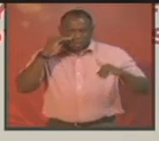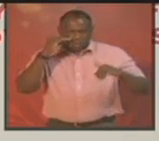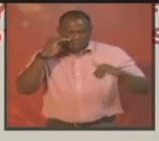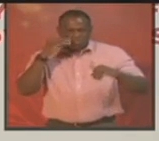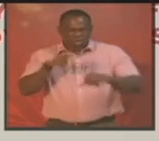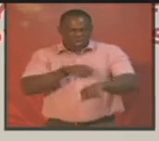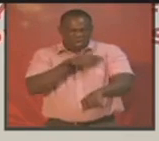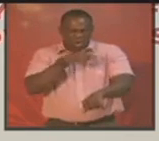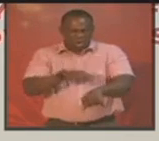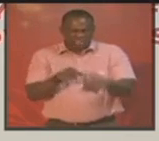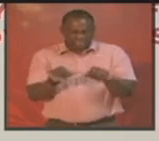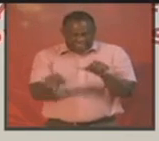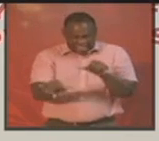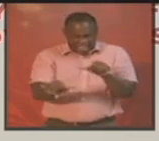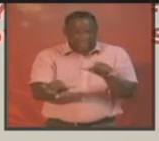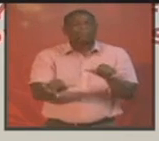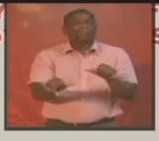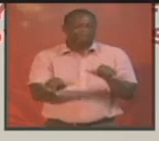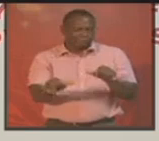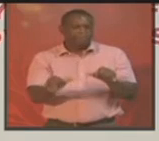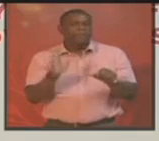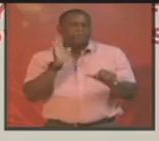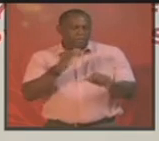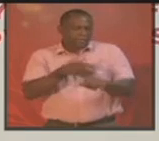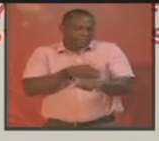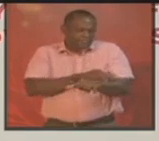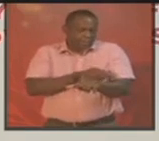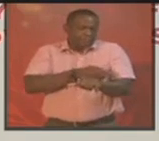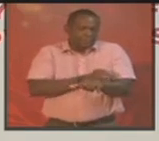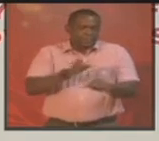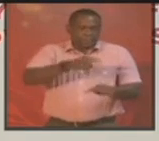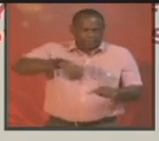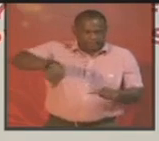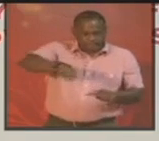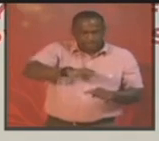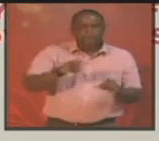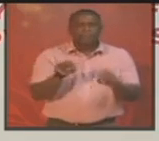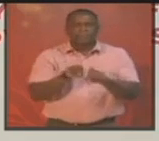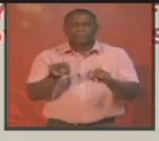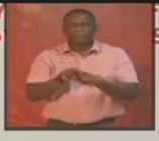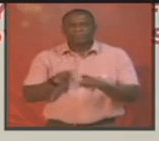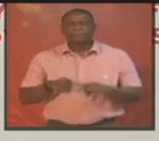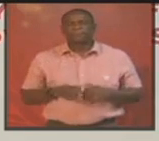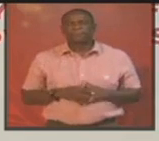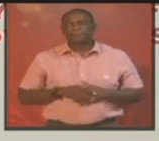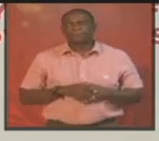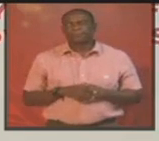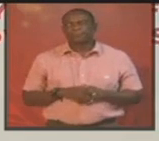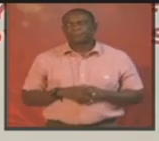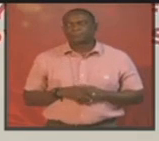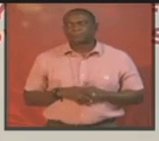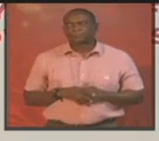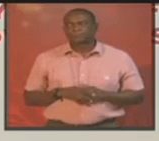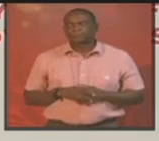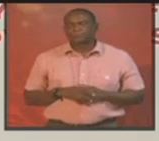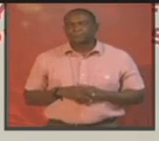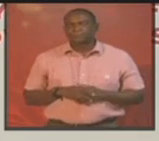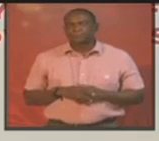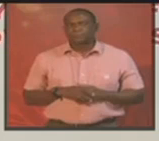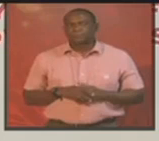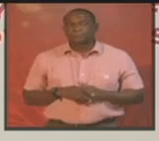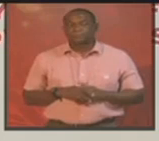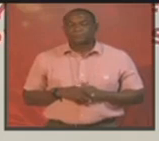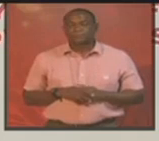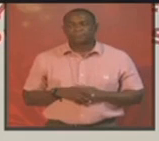where we have consent. So those are the numbers and those are the categories of persons that we are